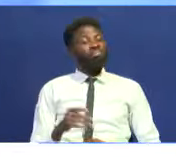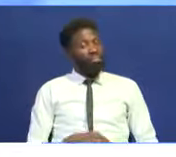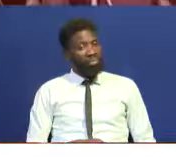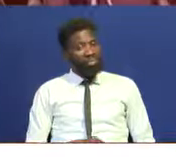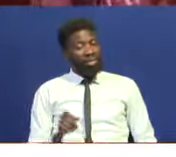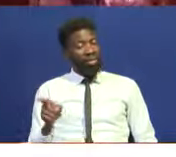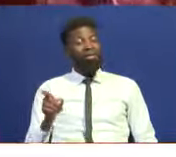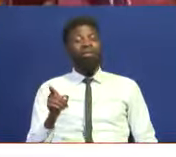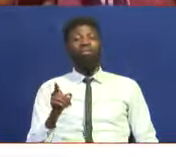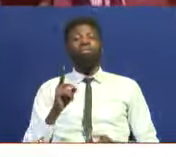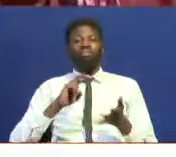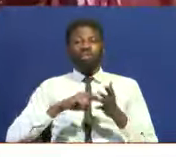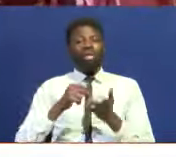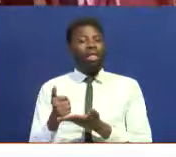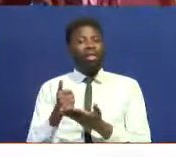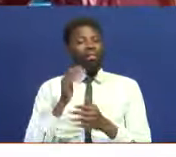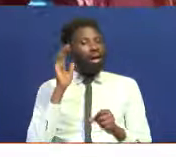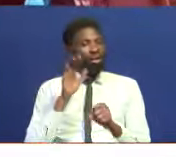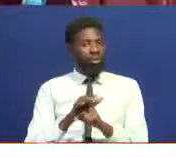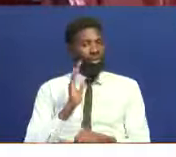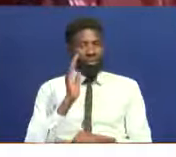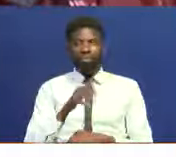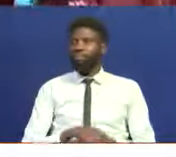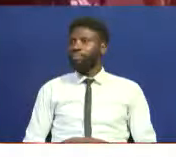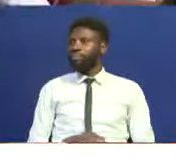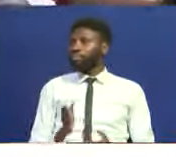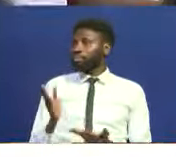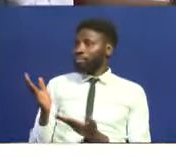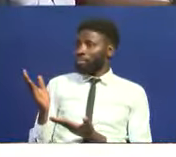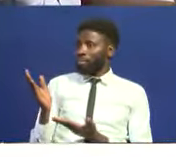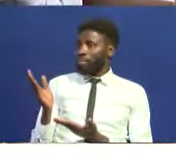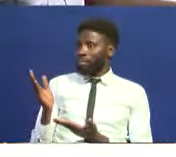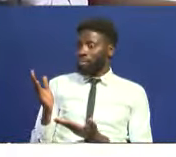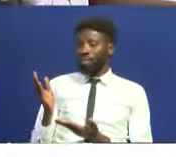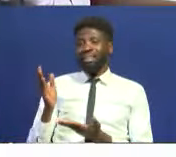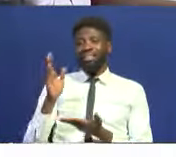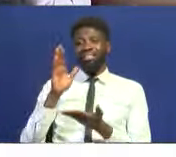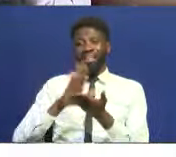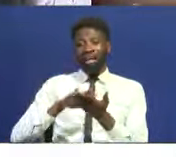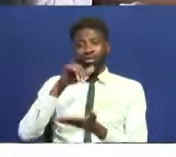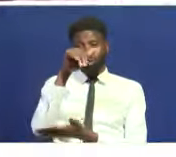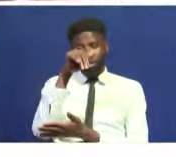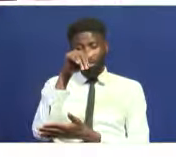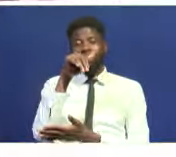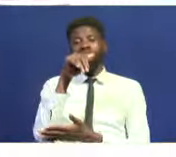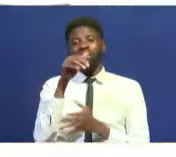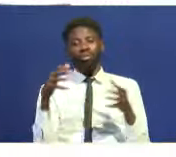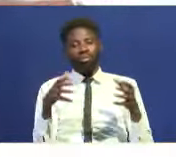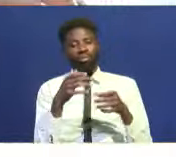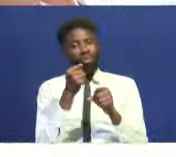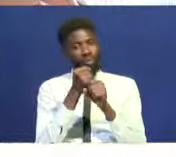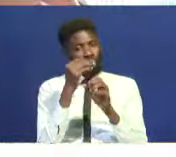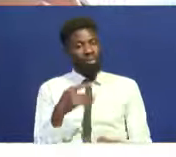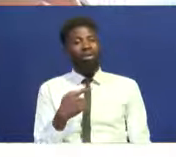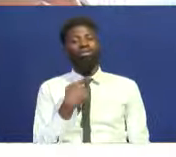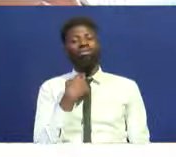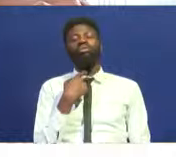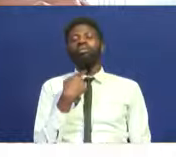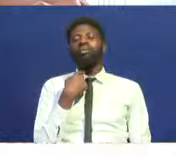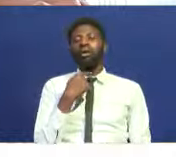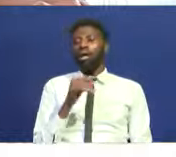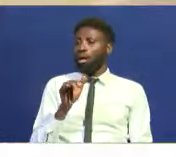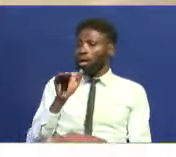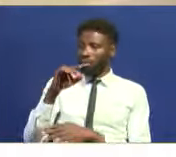impactful project. In the meantime, workers' union in Tanzania, led by their chairperson Samuel Kiboy, have called on the national government to investigate